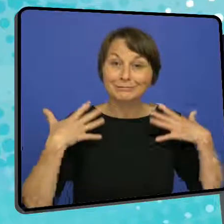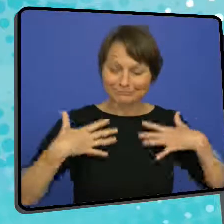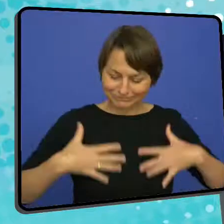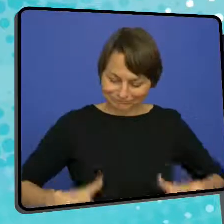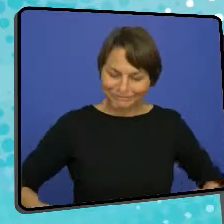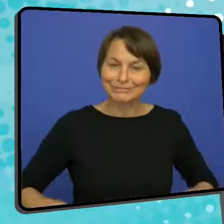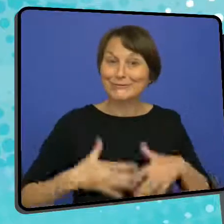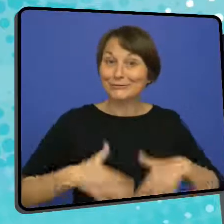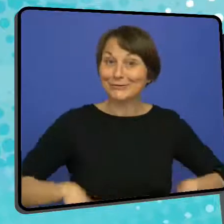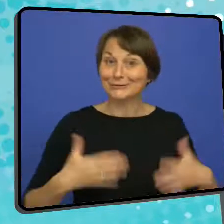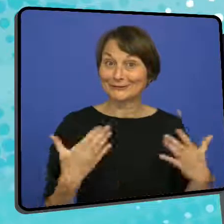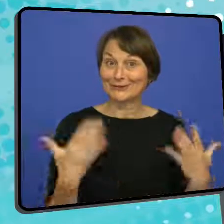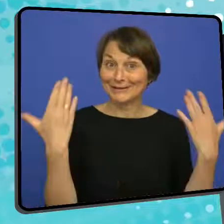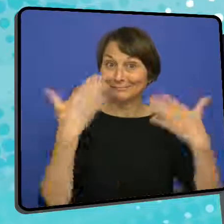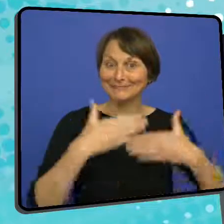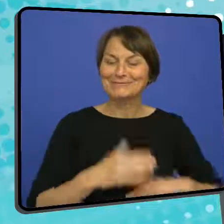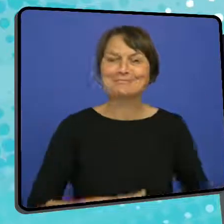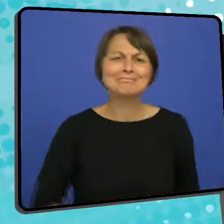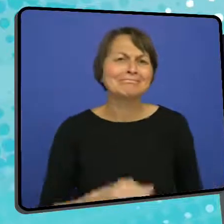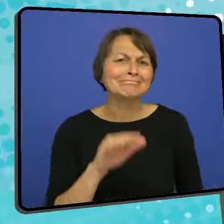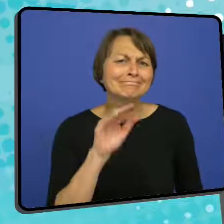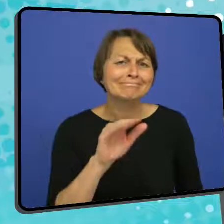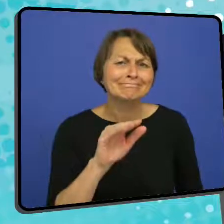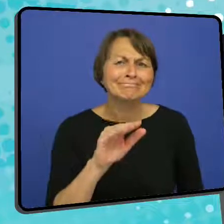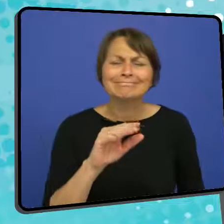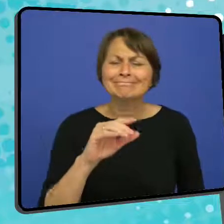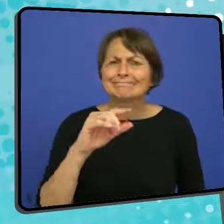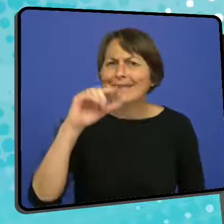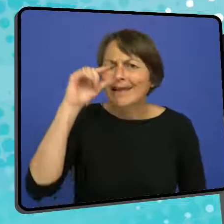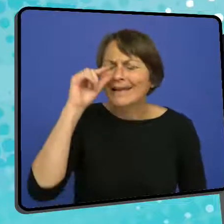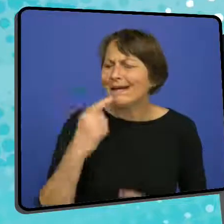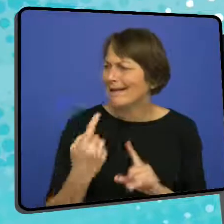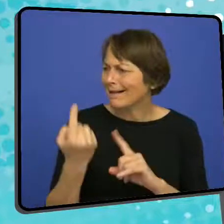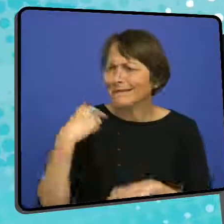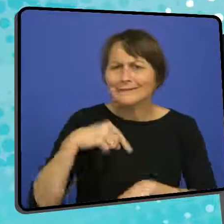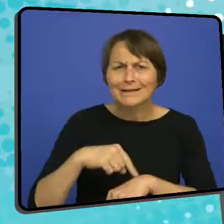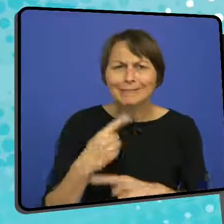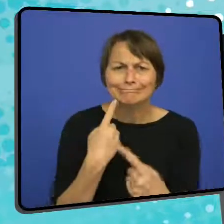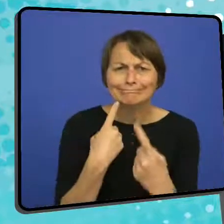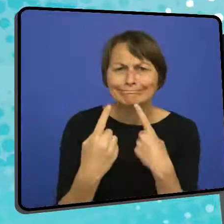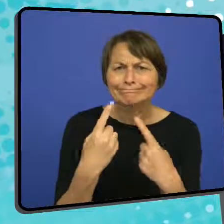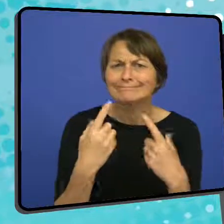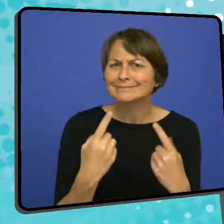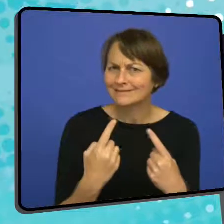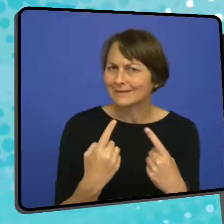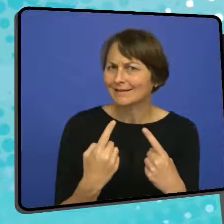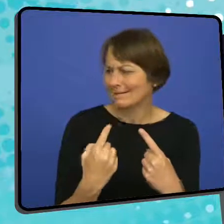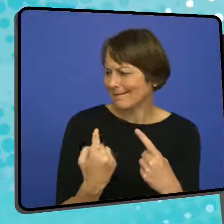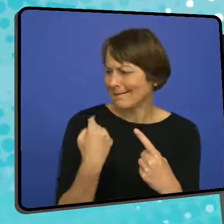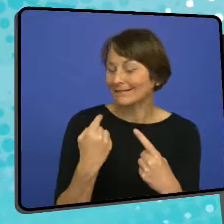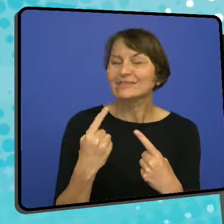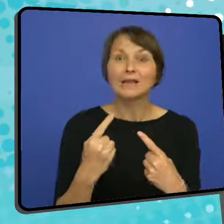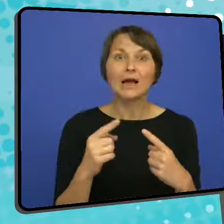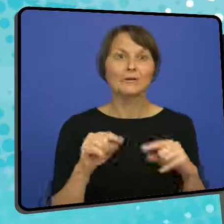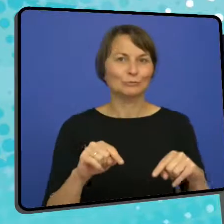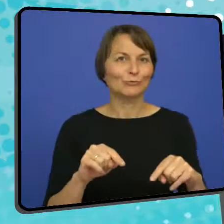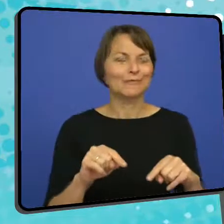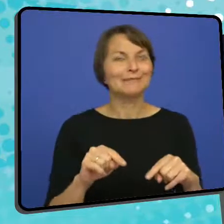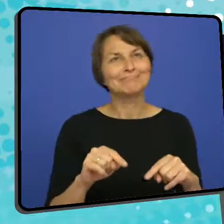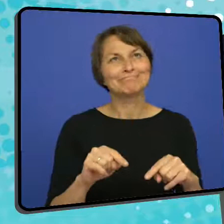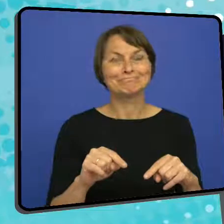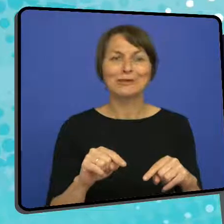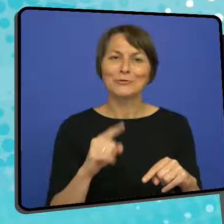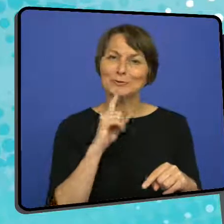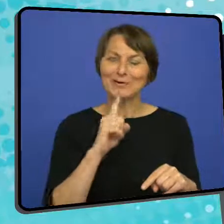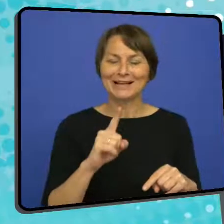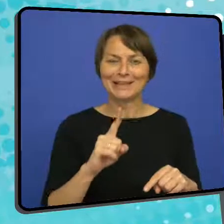And Henk, I feel like we talked about it in our last episode as well, and it's now becoming like a thing that we need to discuss. Cool